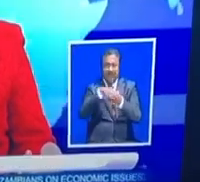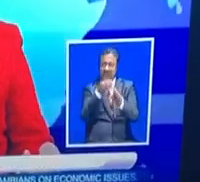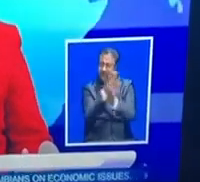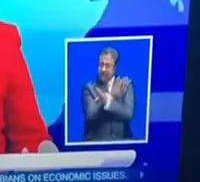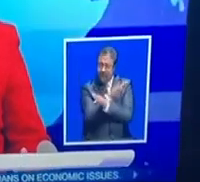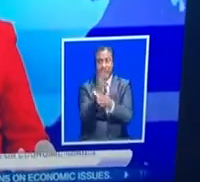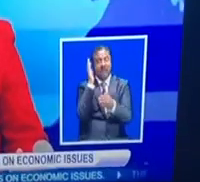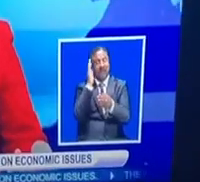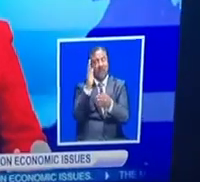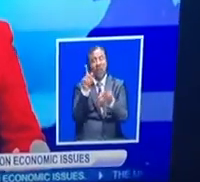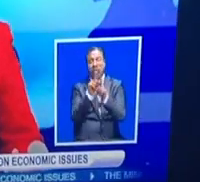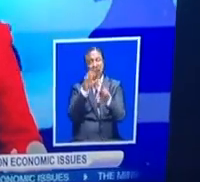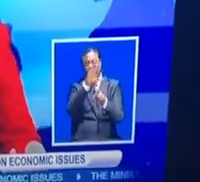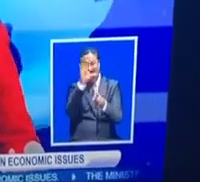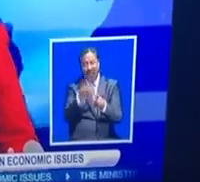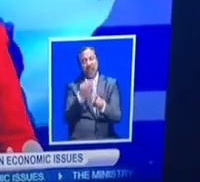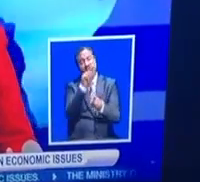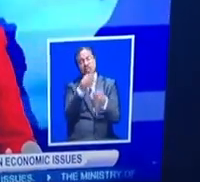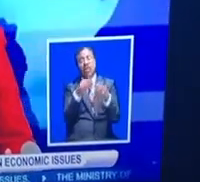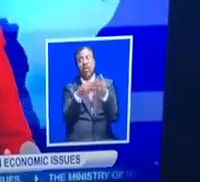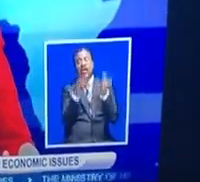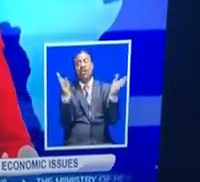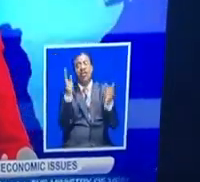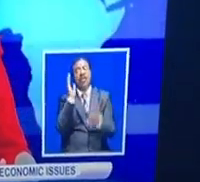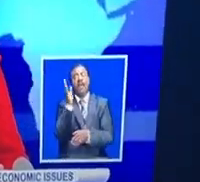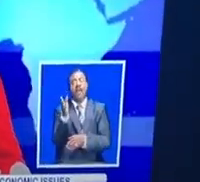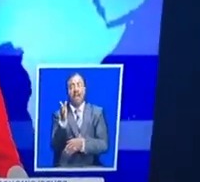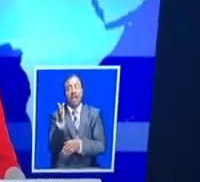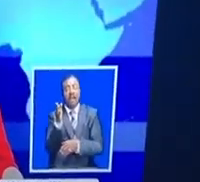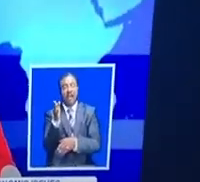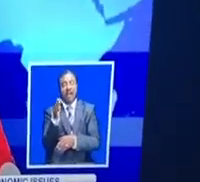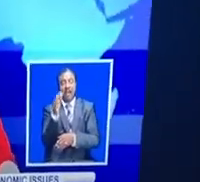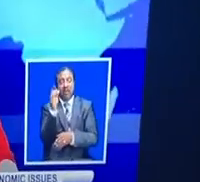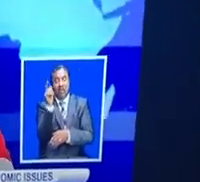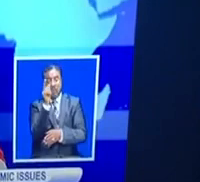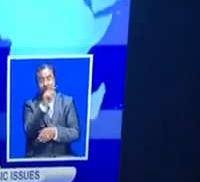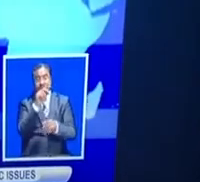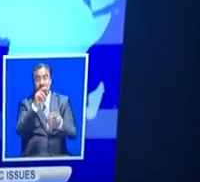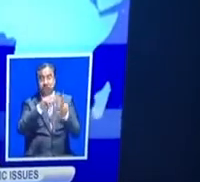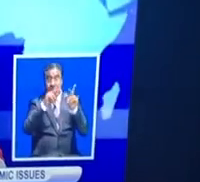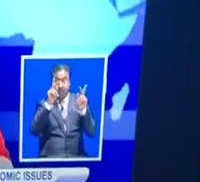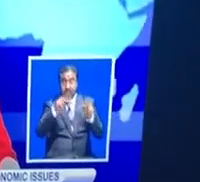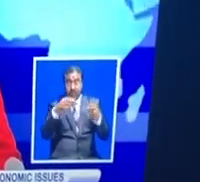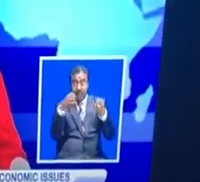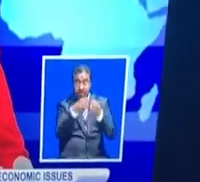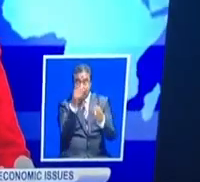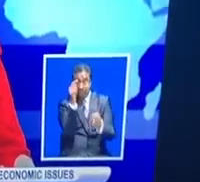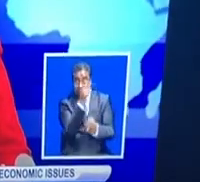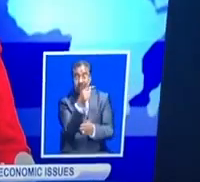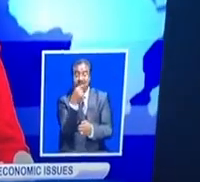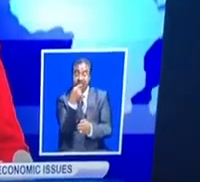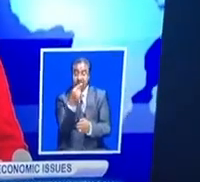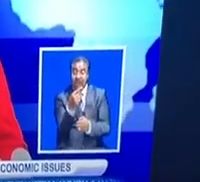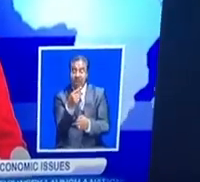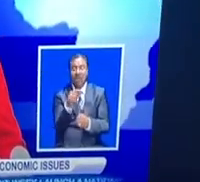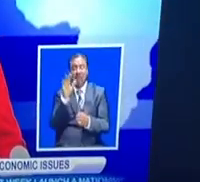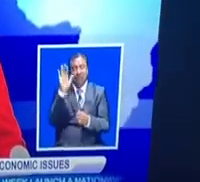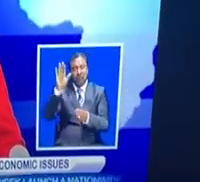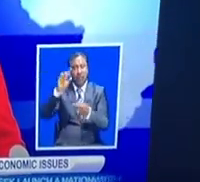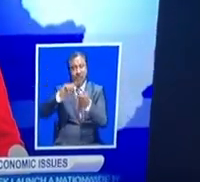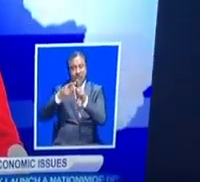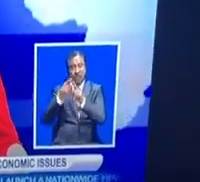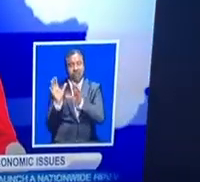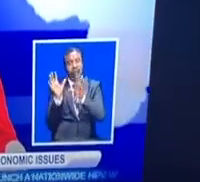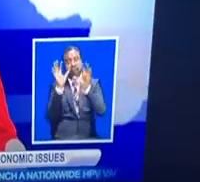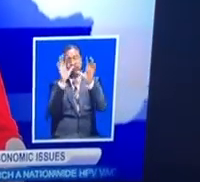Zambia and Africa. Bank Chief Executive Officer Herman Kasekende announced this when his delegation called on